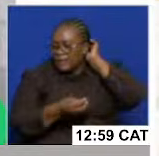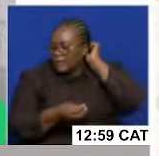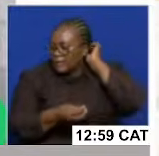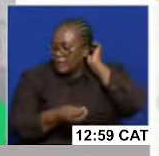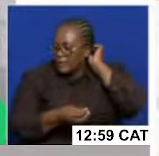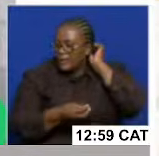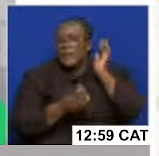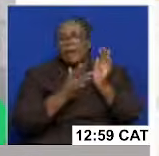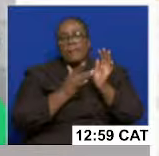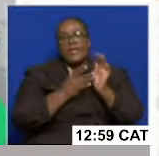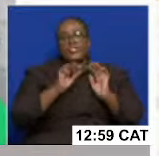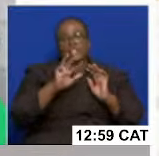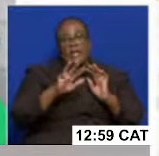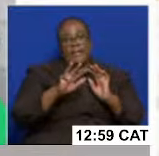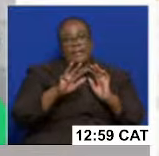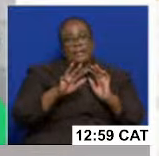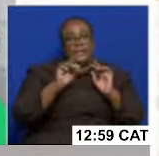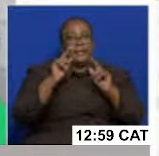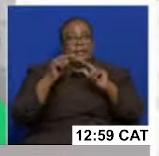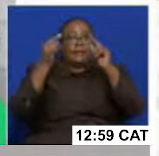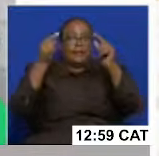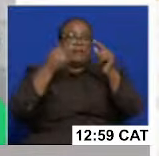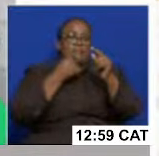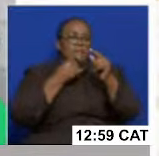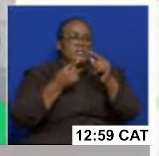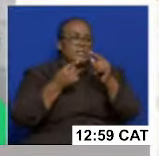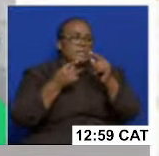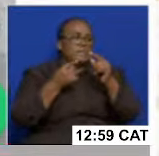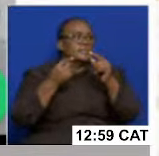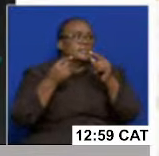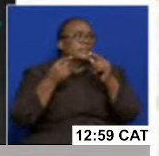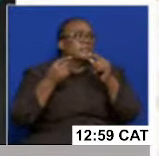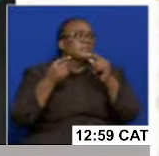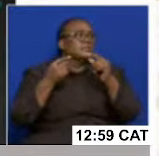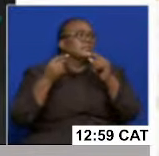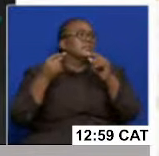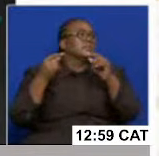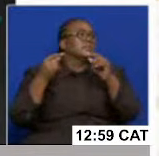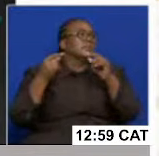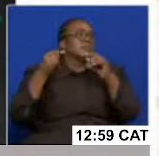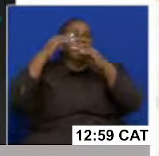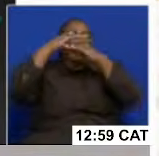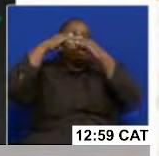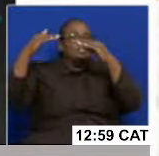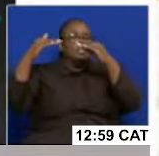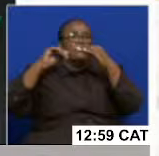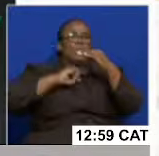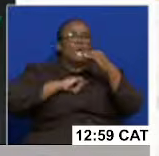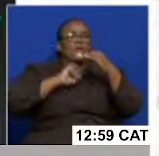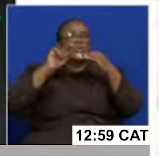Okay. There's a message there that's cut off, but because these are your screenshots, are you able to